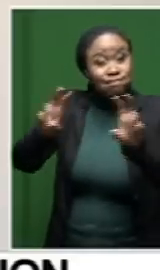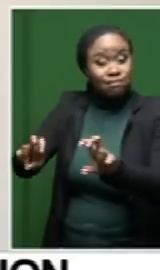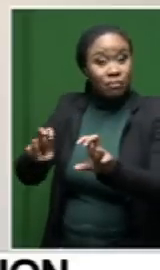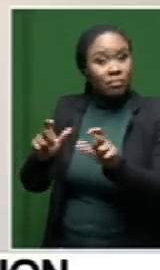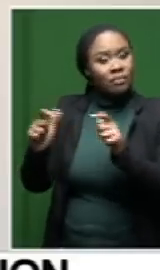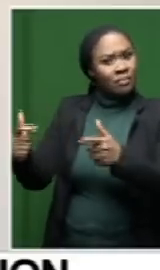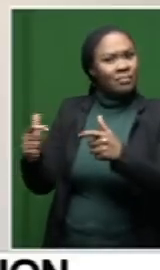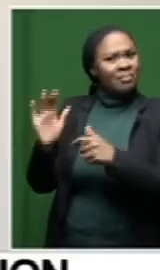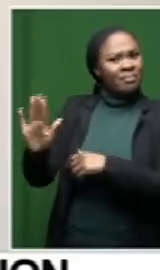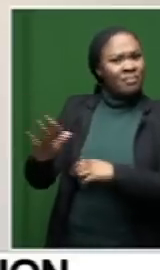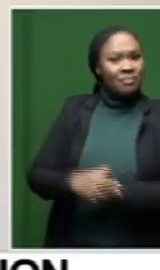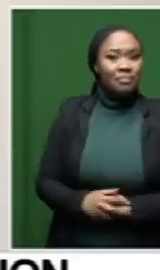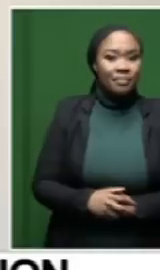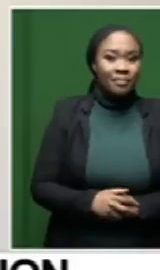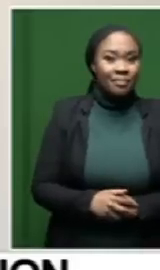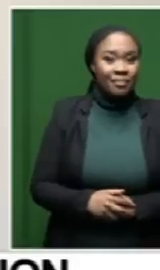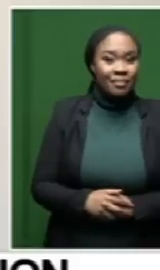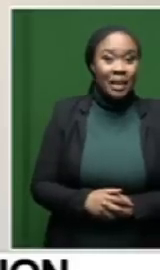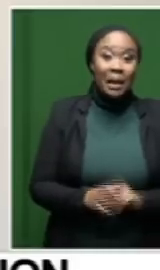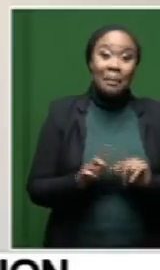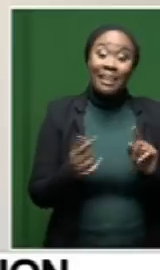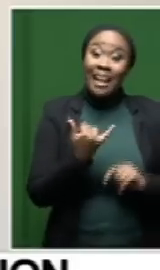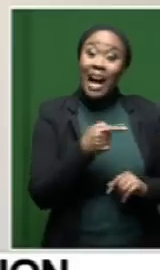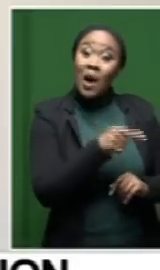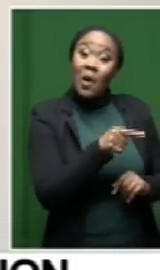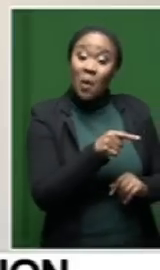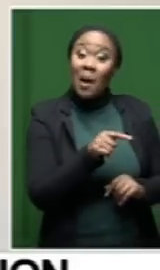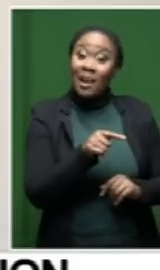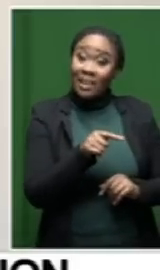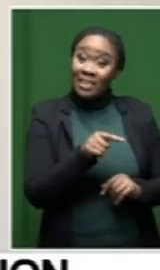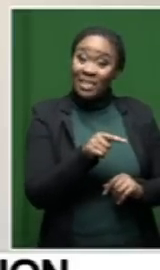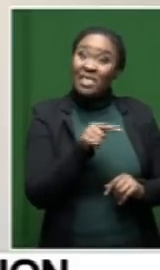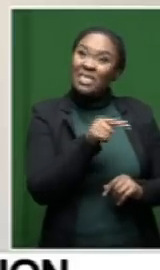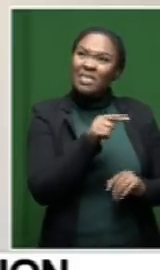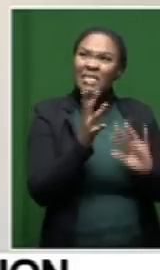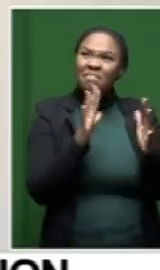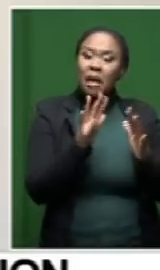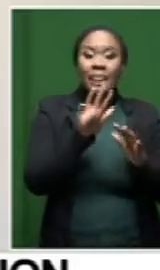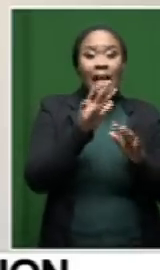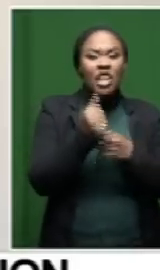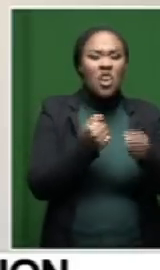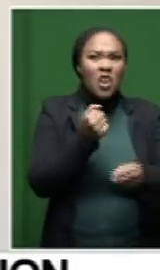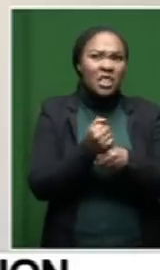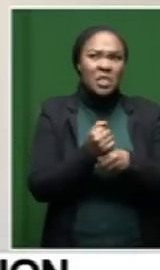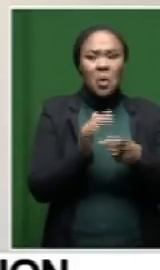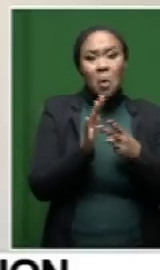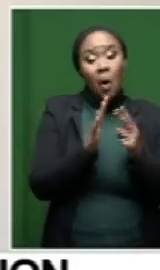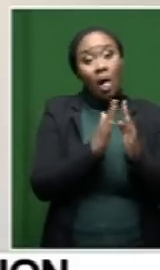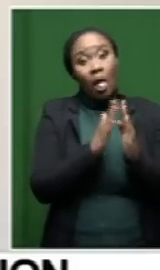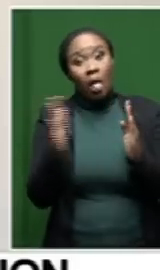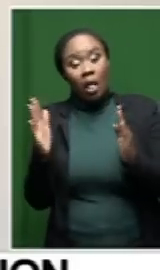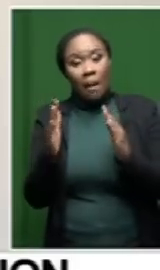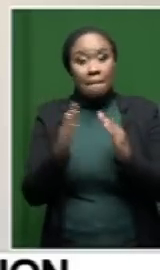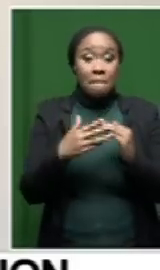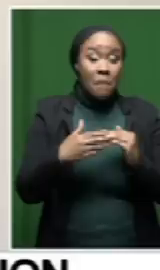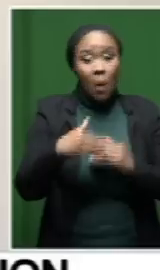with a commission that is investigating events that took place probably over 9 years, probably even longer. How